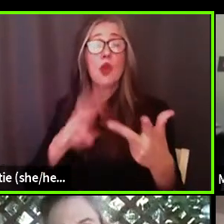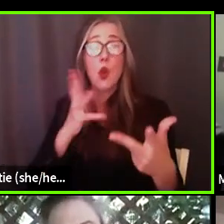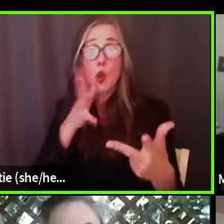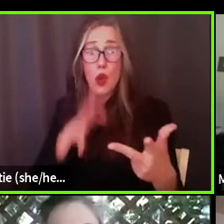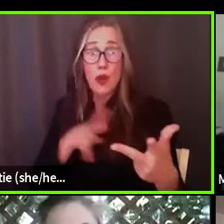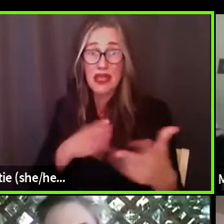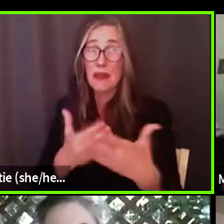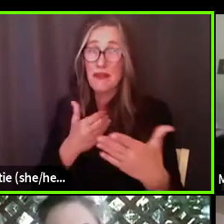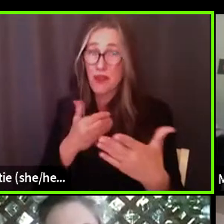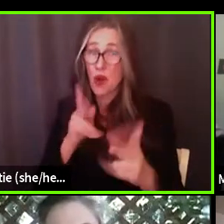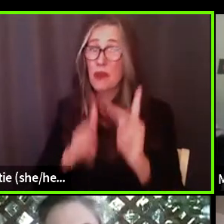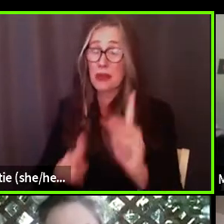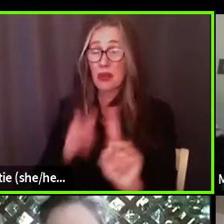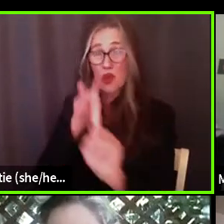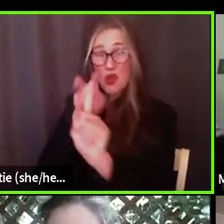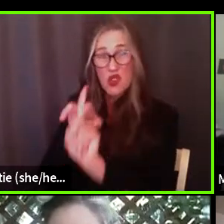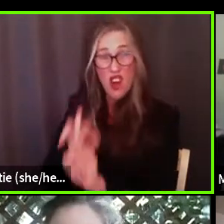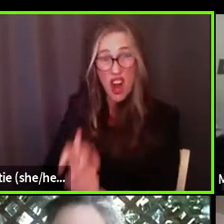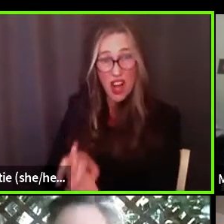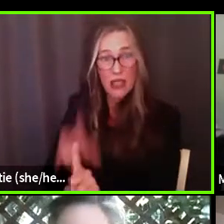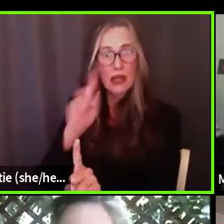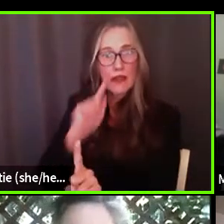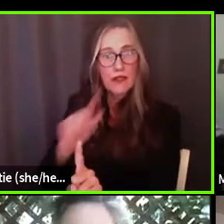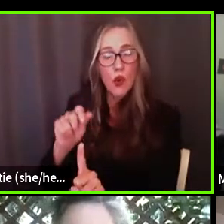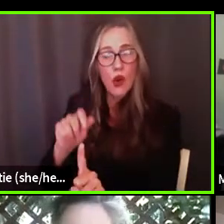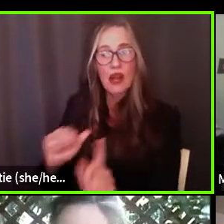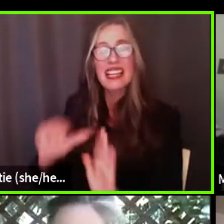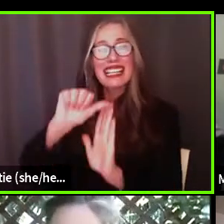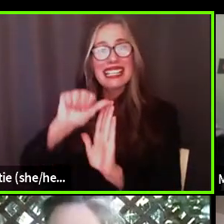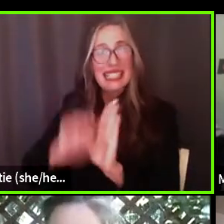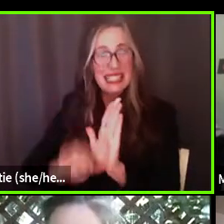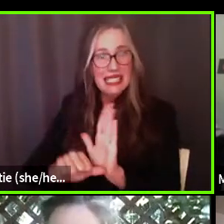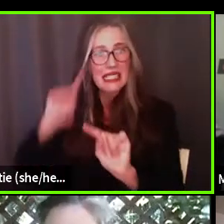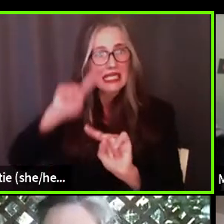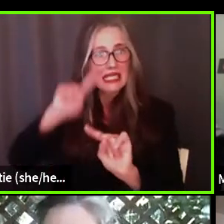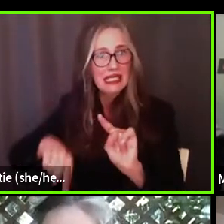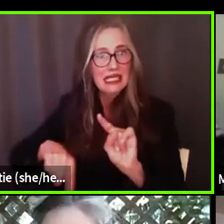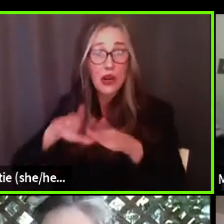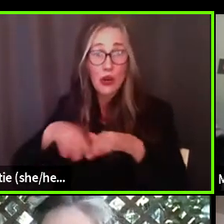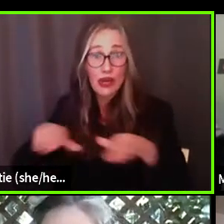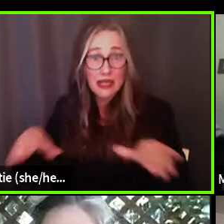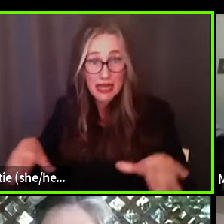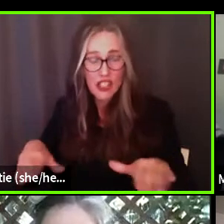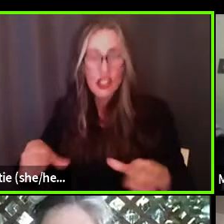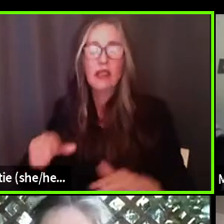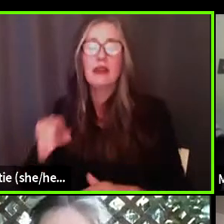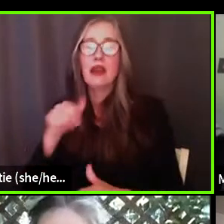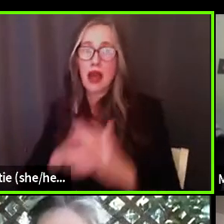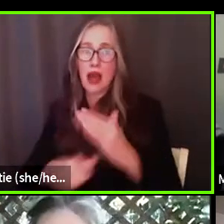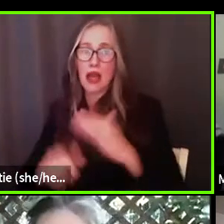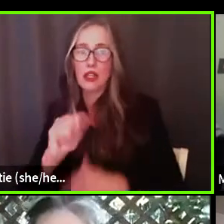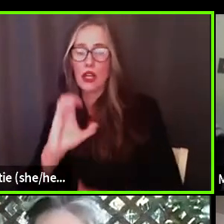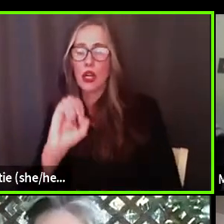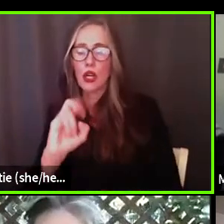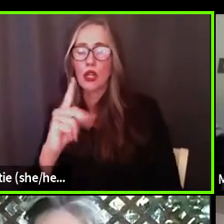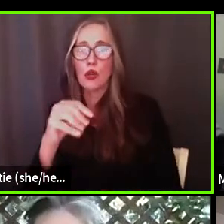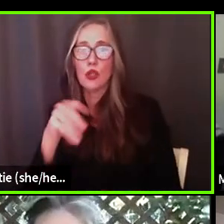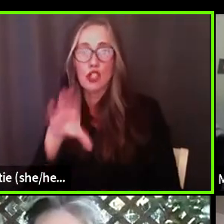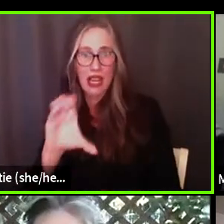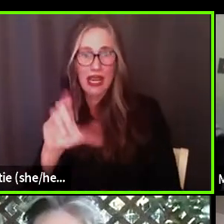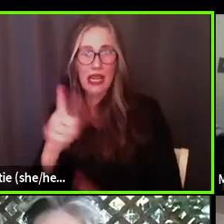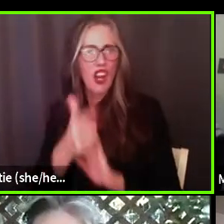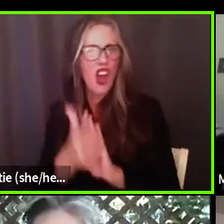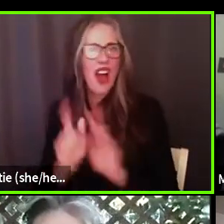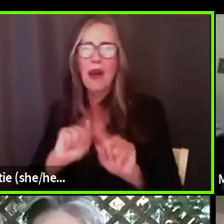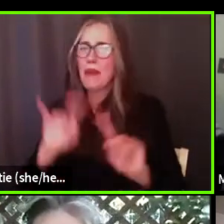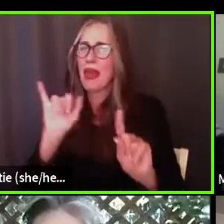sterilization under the eugenics laws had been impacted by them um and that was something that was taken out of the bill quite